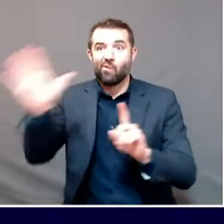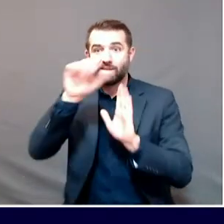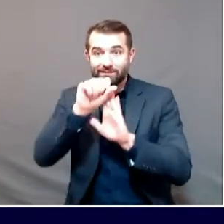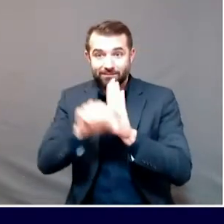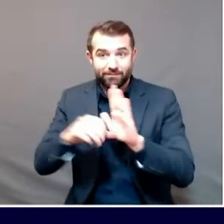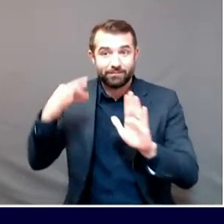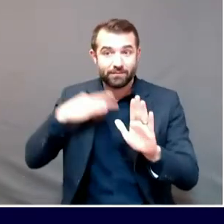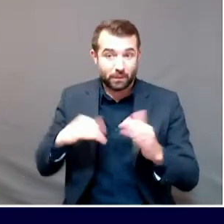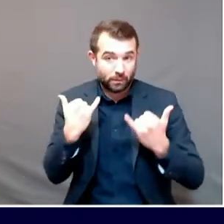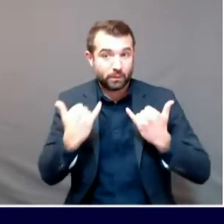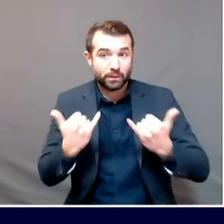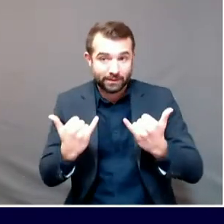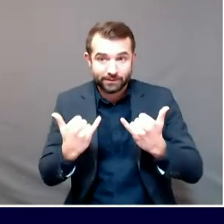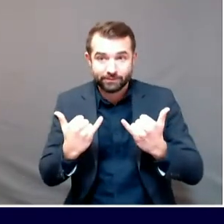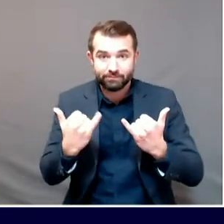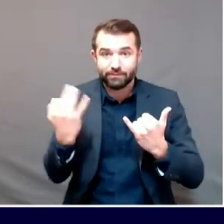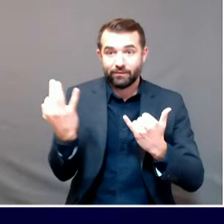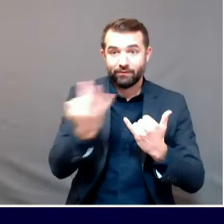today, Friday,